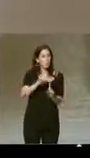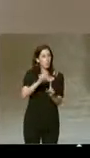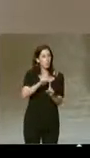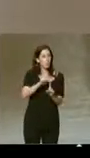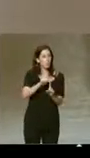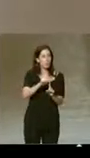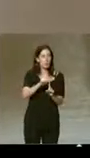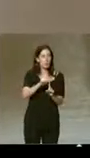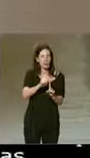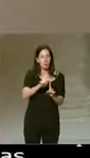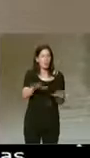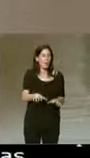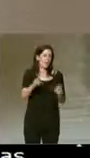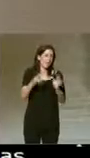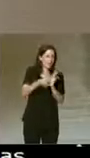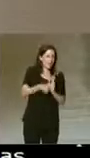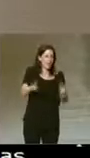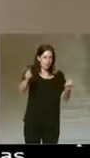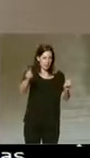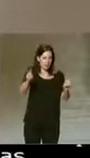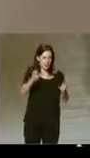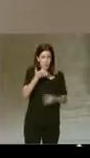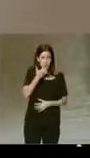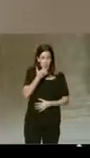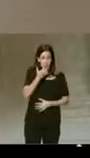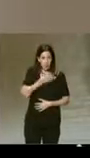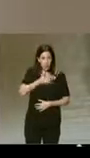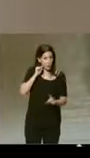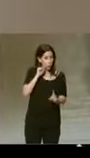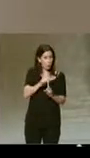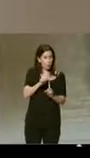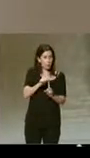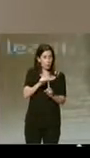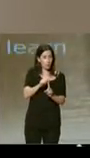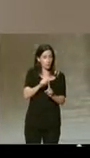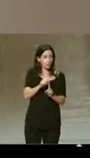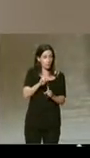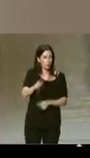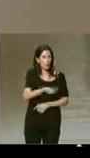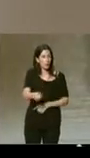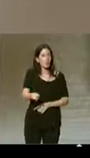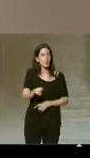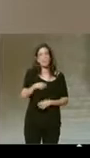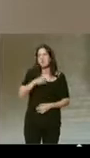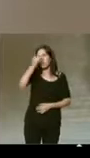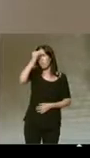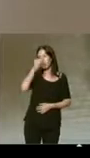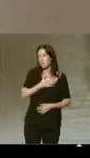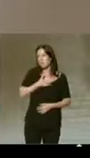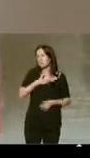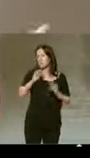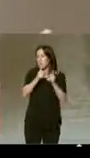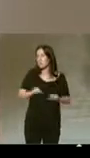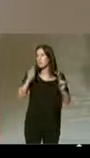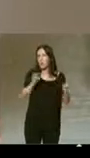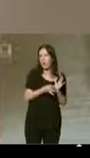people learning what you want them to learn. So that's quality teaching, that's quality learning. But if that's not one of your